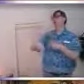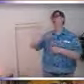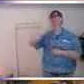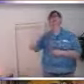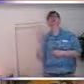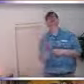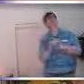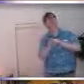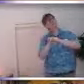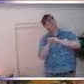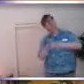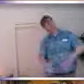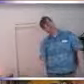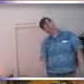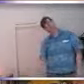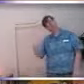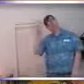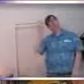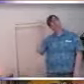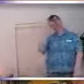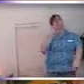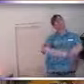ruins 3 months